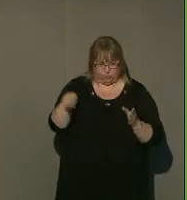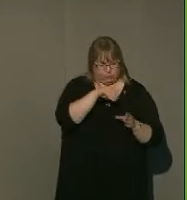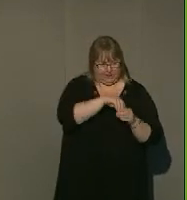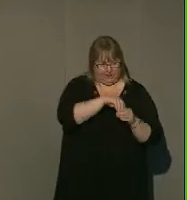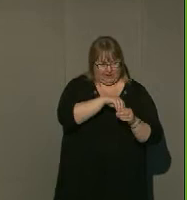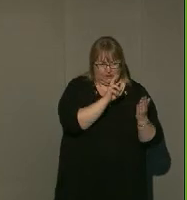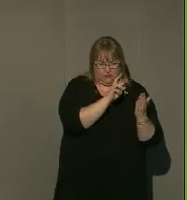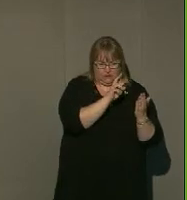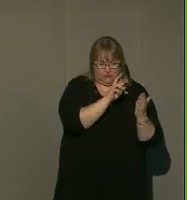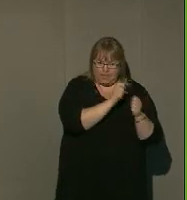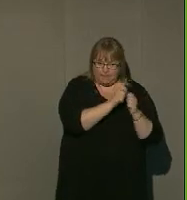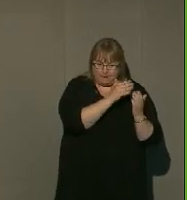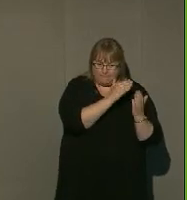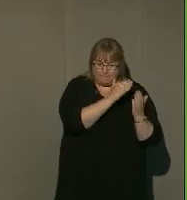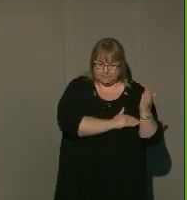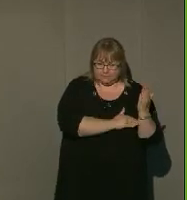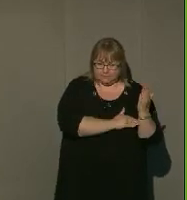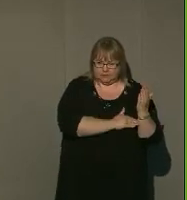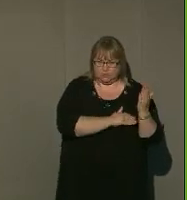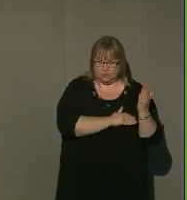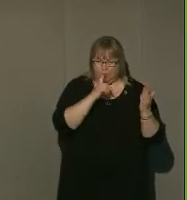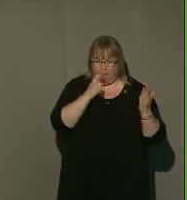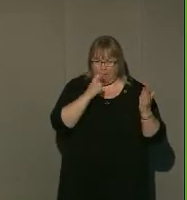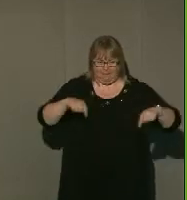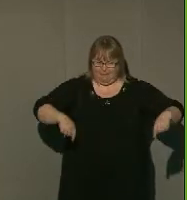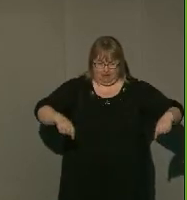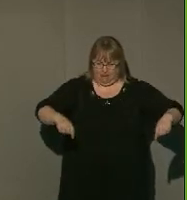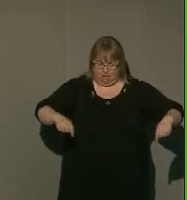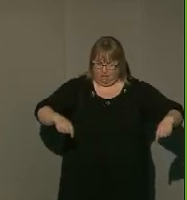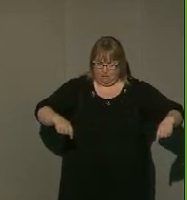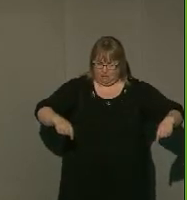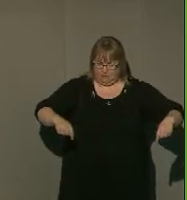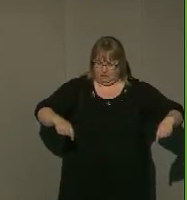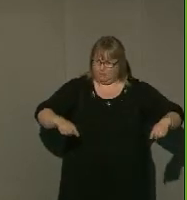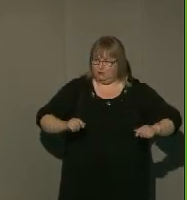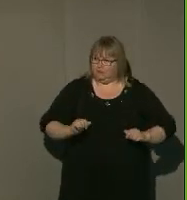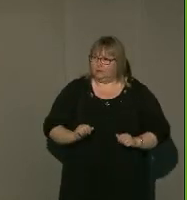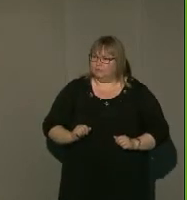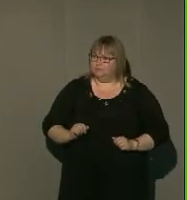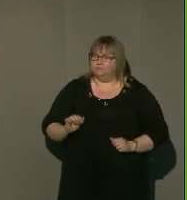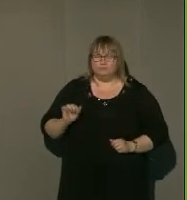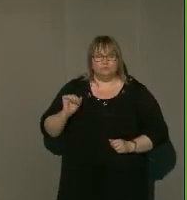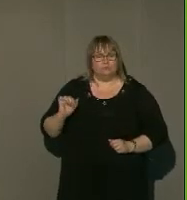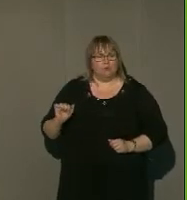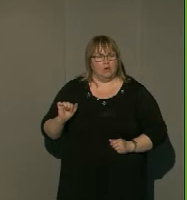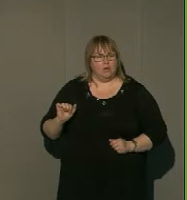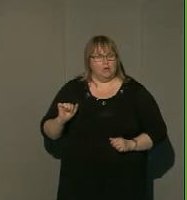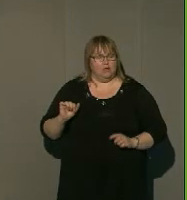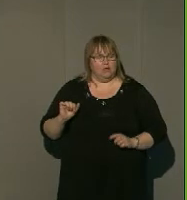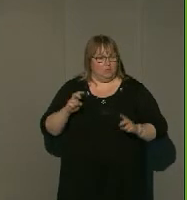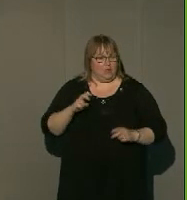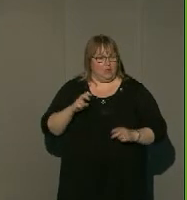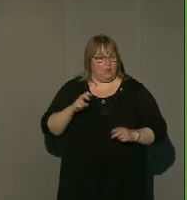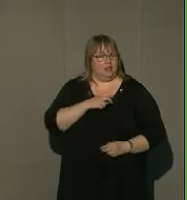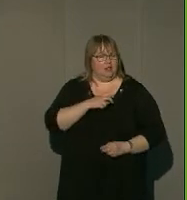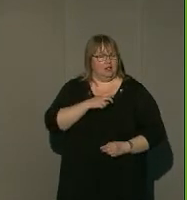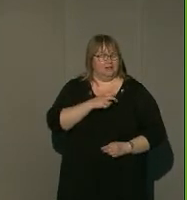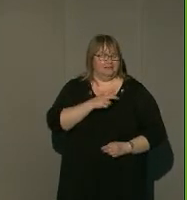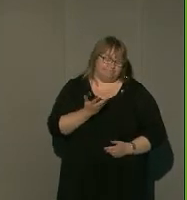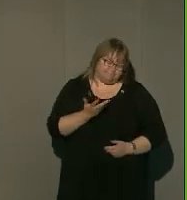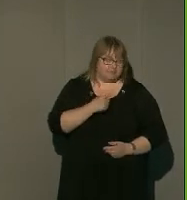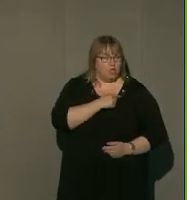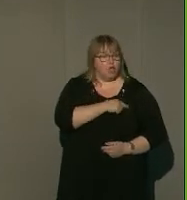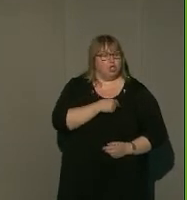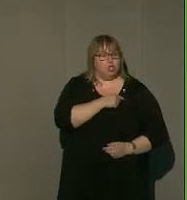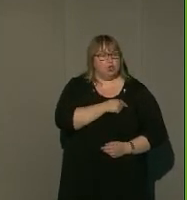sort of committee-wise amend this from the floor. It's limited by virtue of trade union law